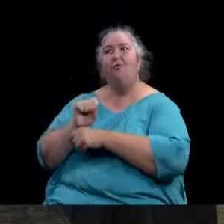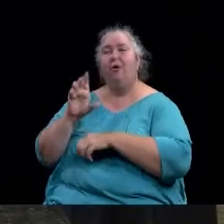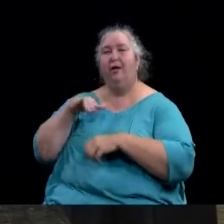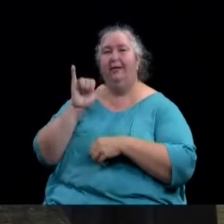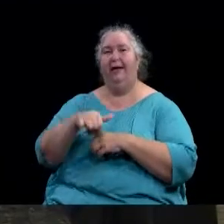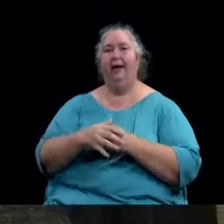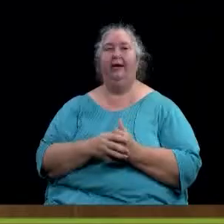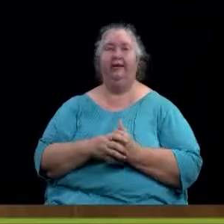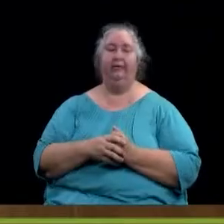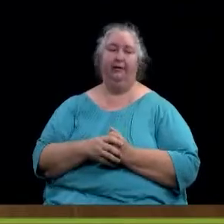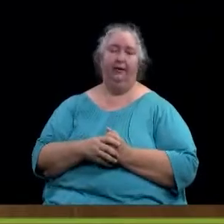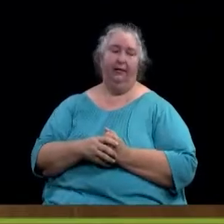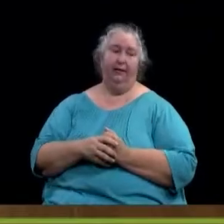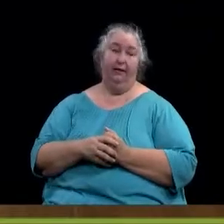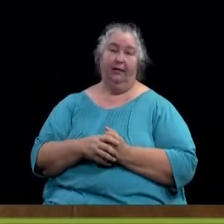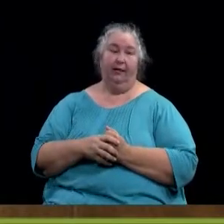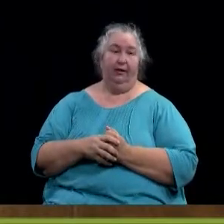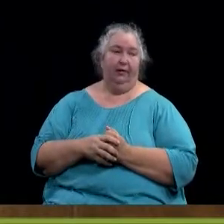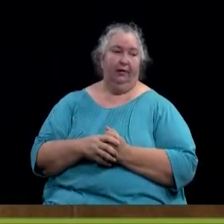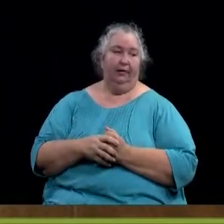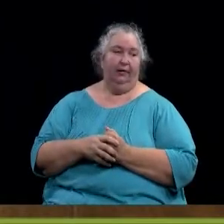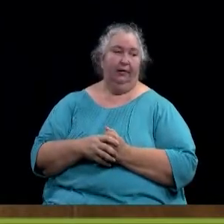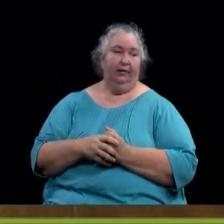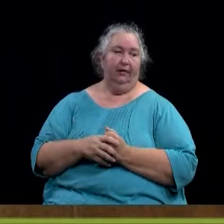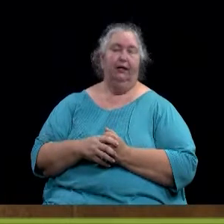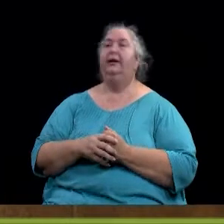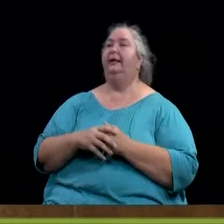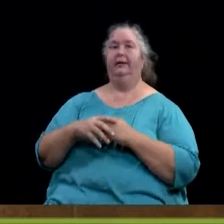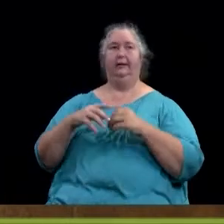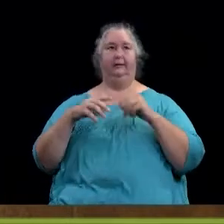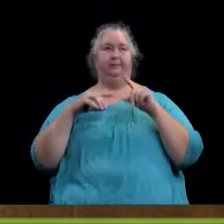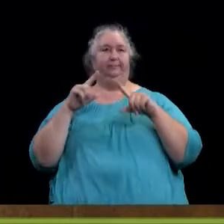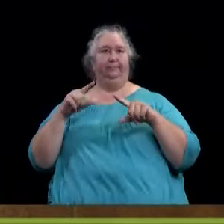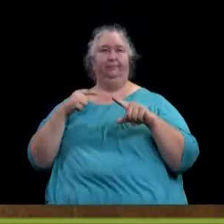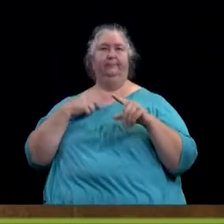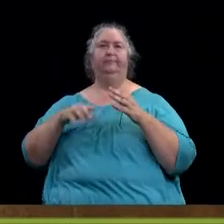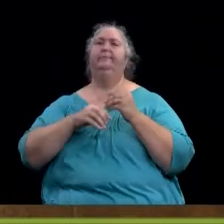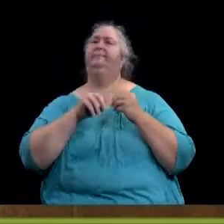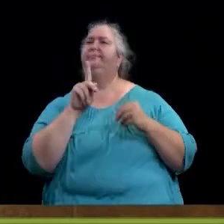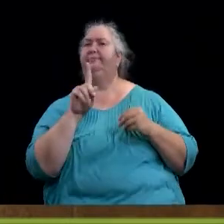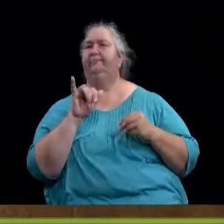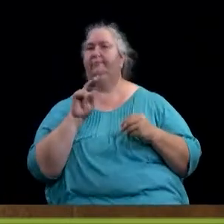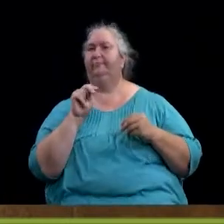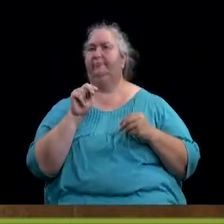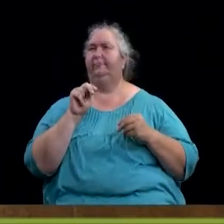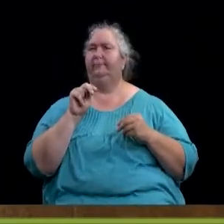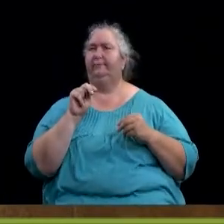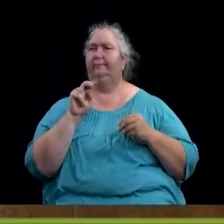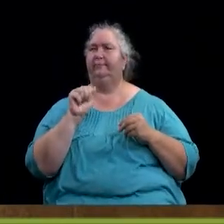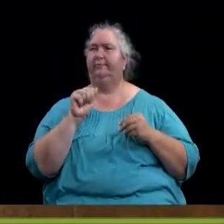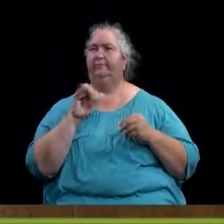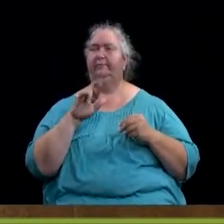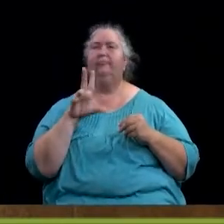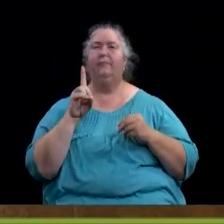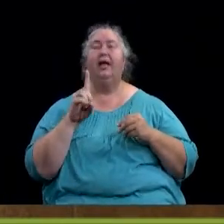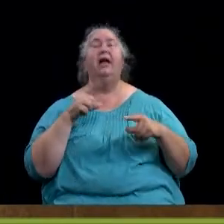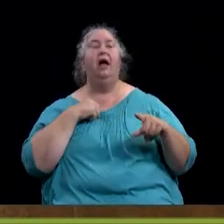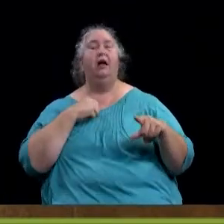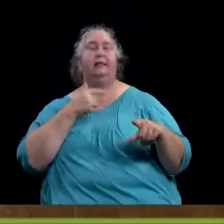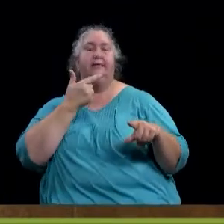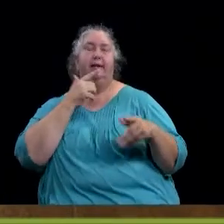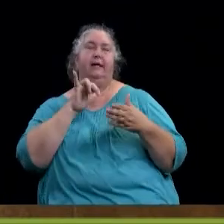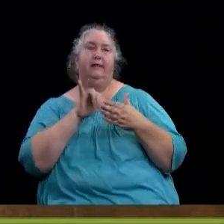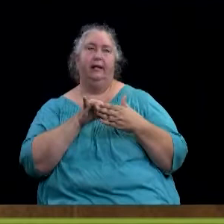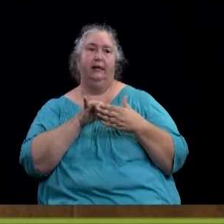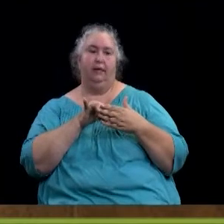And I'll just add, I appreciate our partners' accommodation and working with us as we work to be more strategic